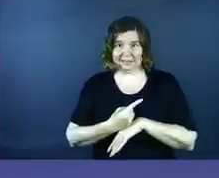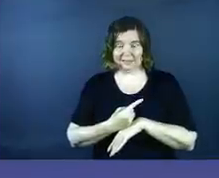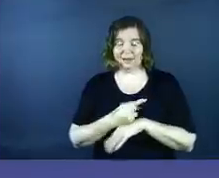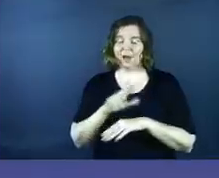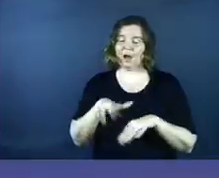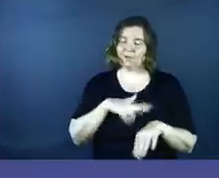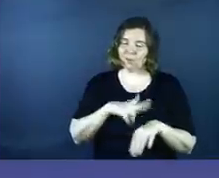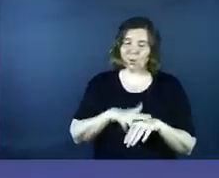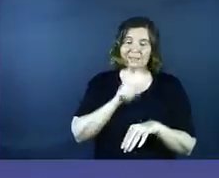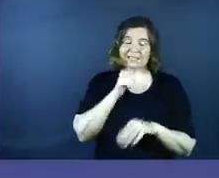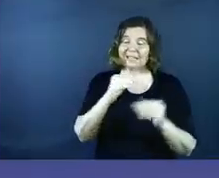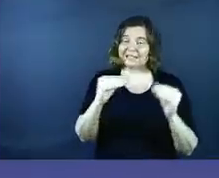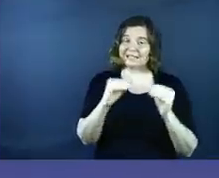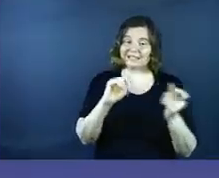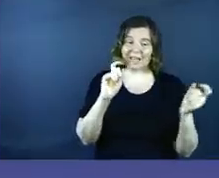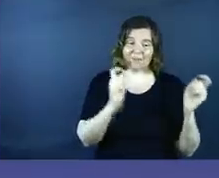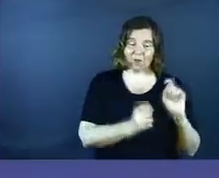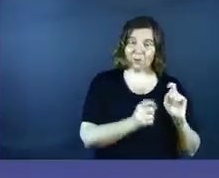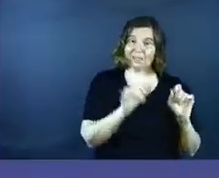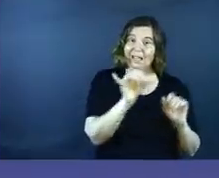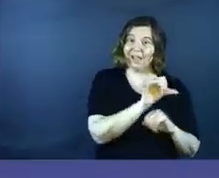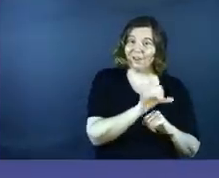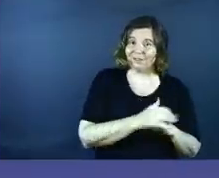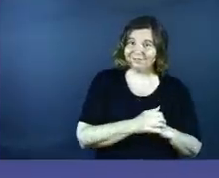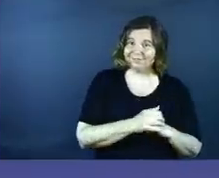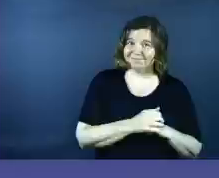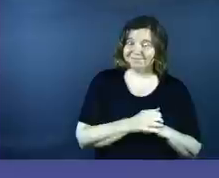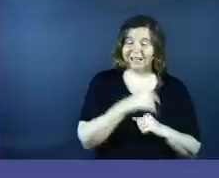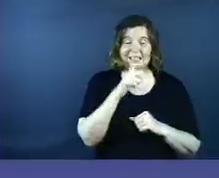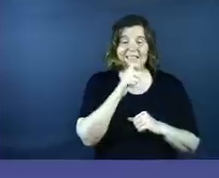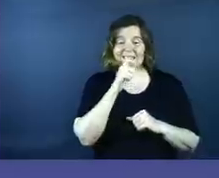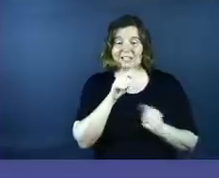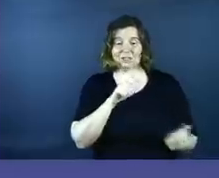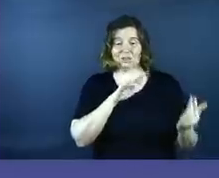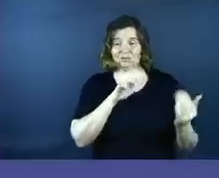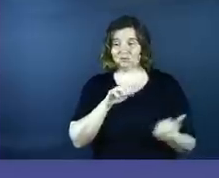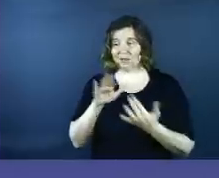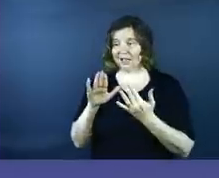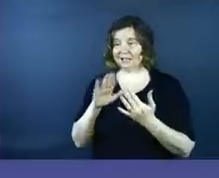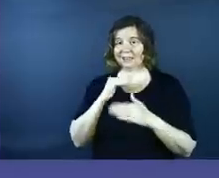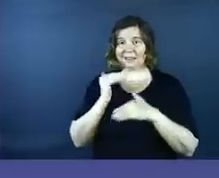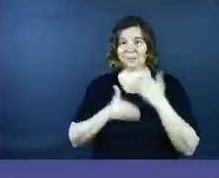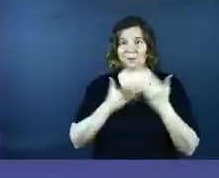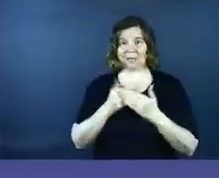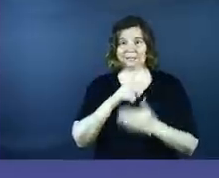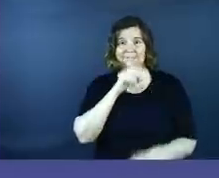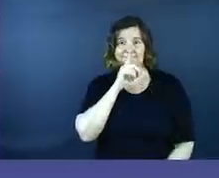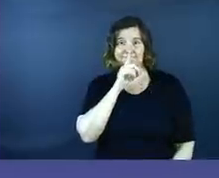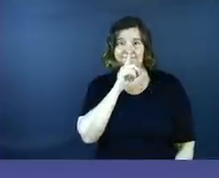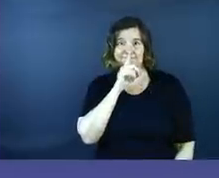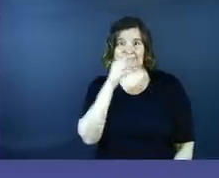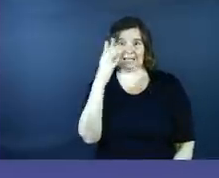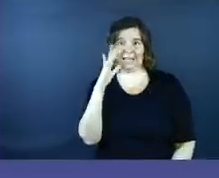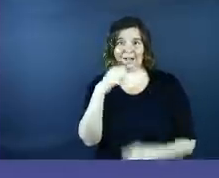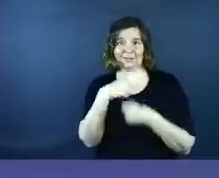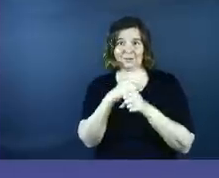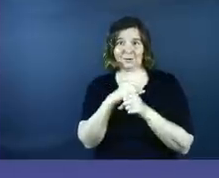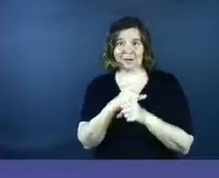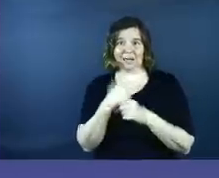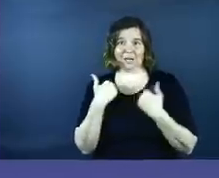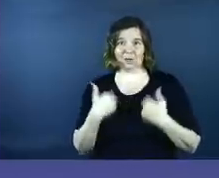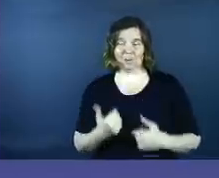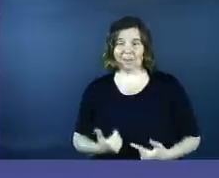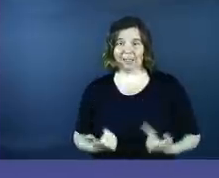Of course, it doesn't teach evolution either, because it doesn't address the actual processes by which God created